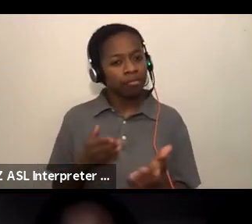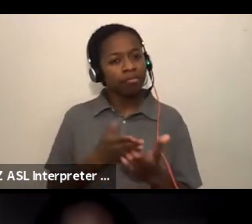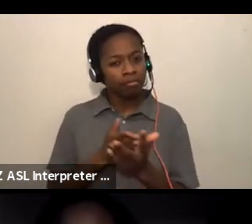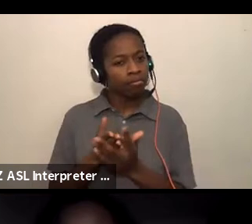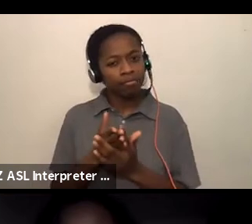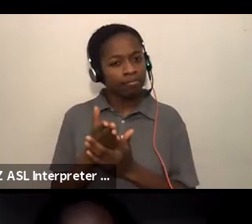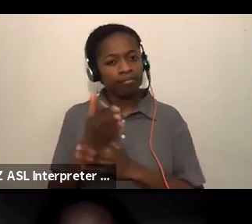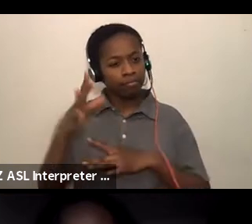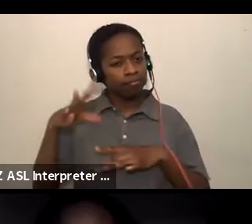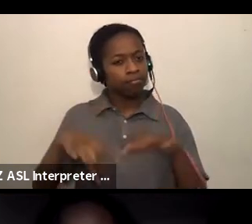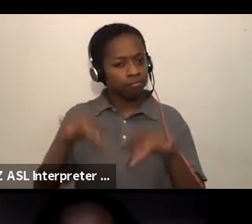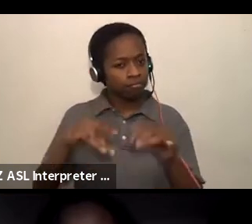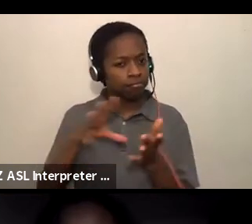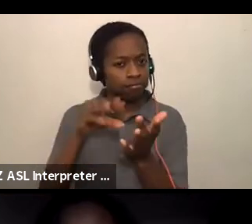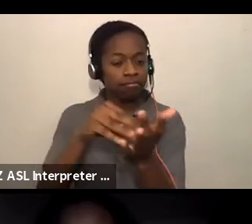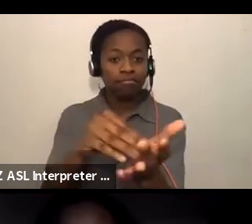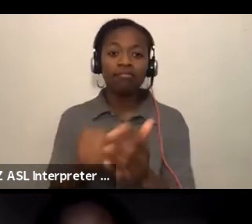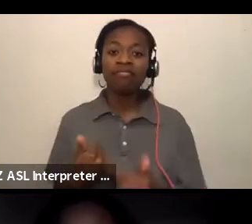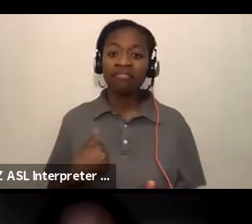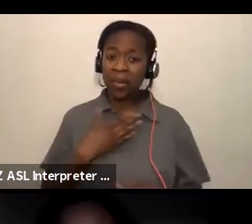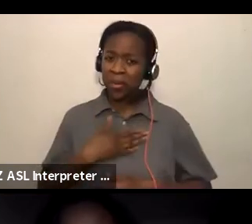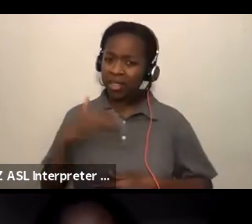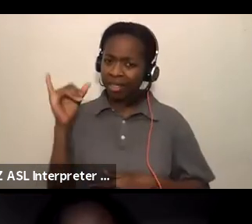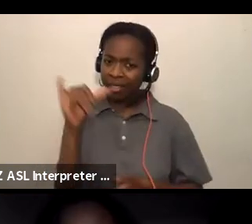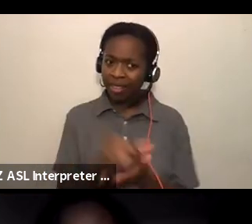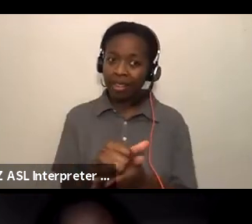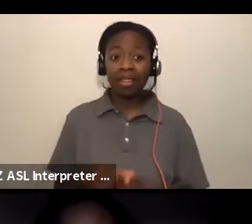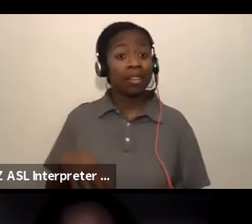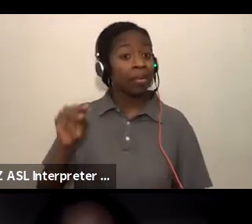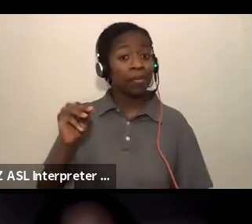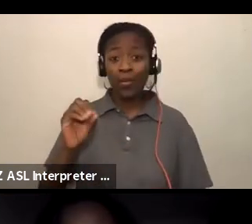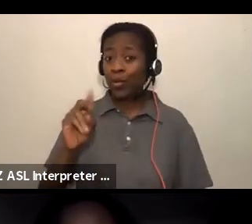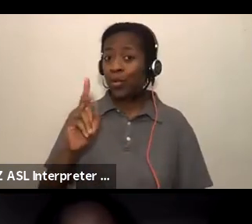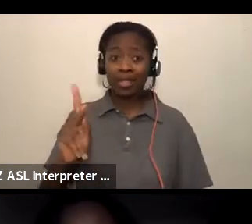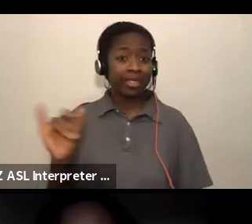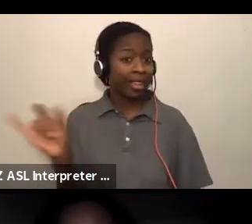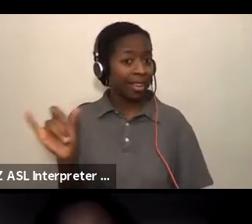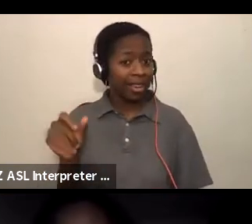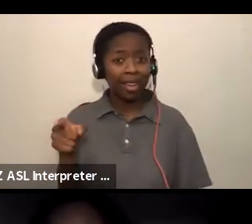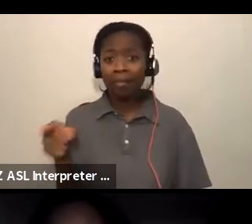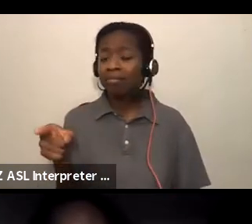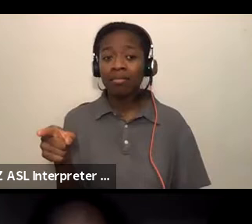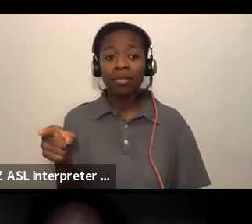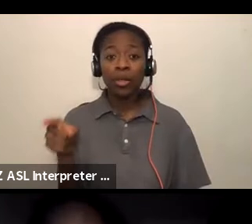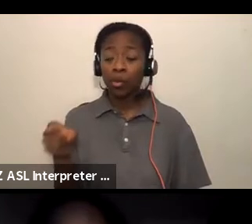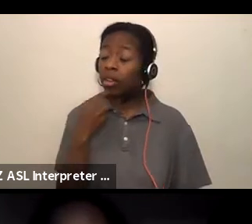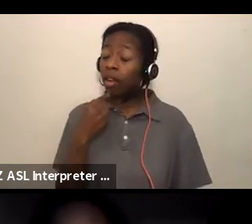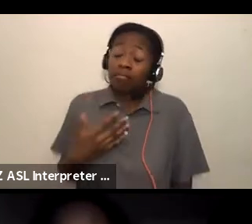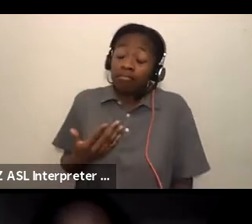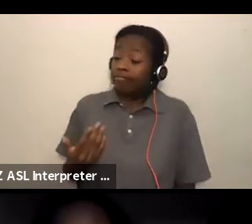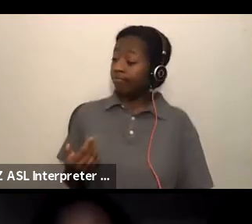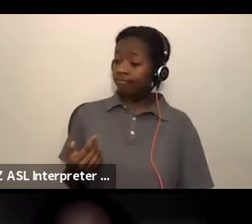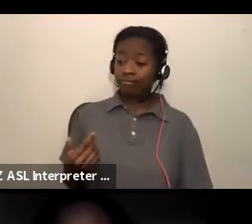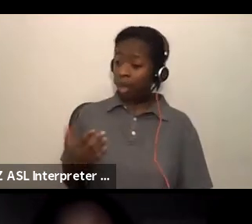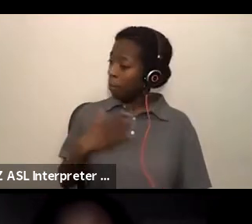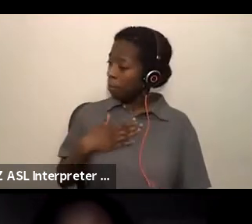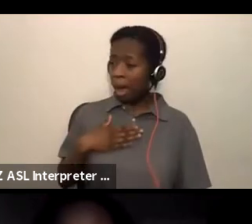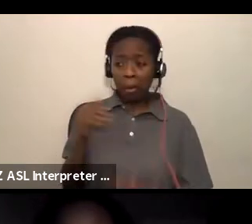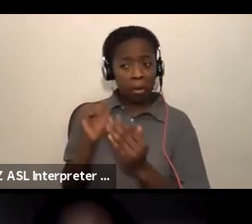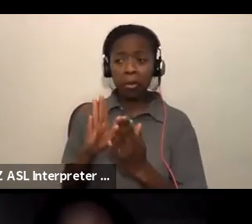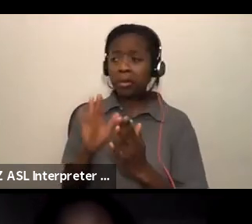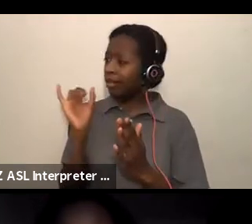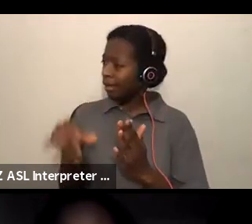I really appreciate that, hearing that, you know, and Mooks is the same thing, saying, look, I just do what I do and I just do what I can, you